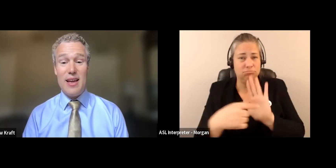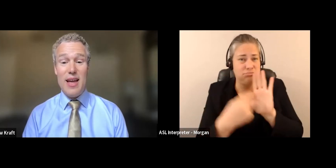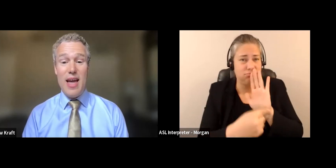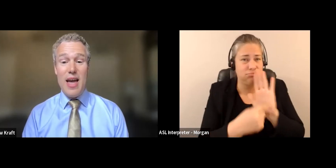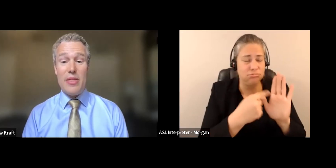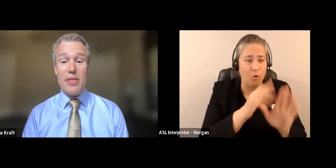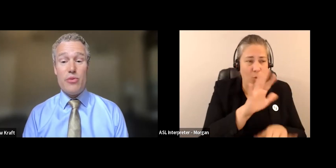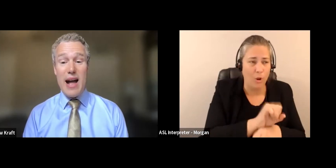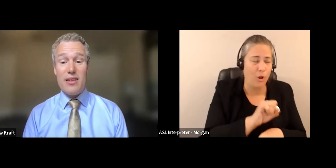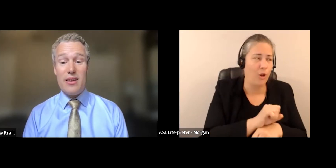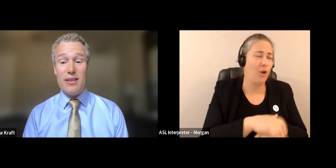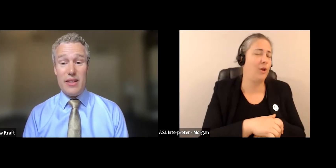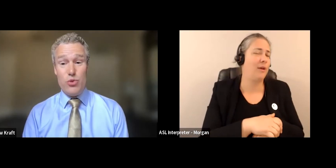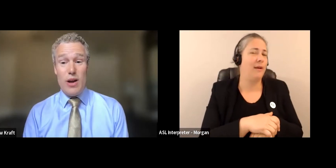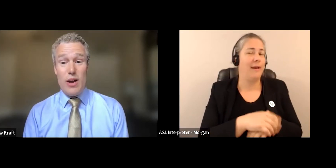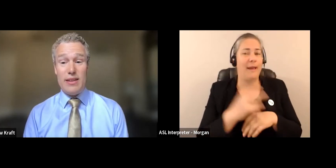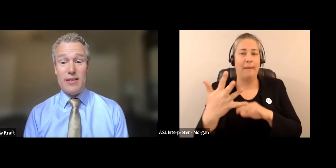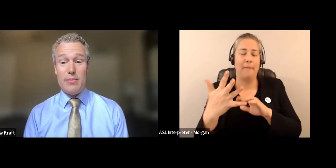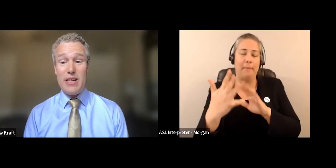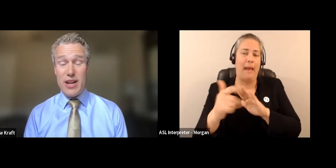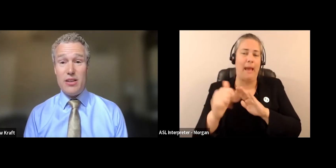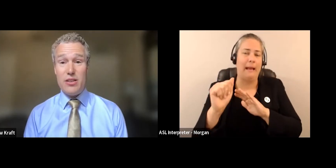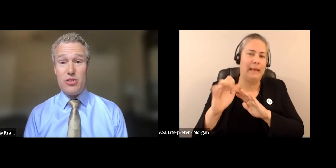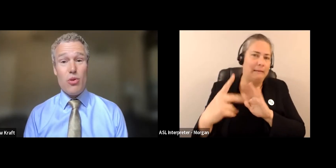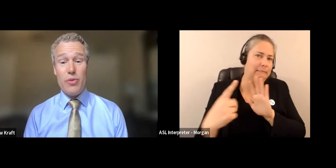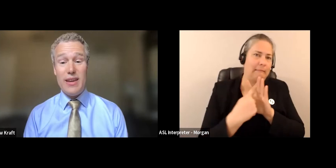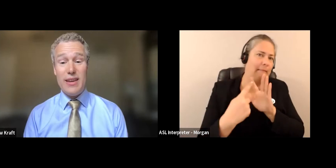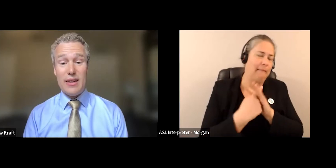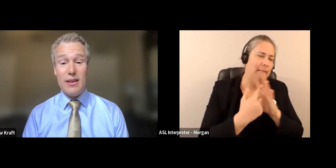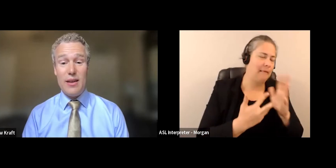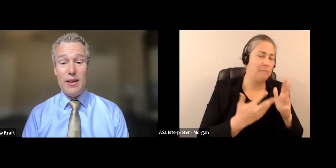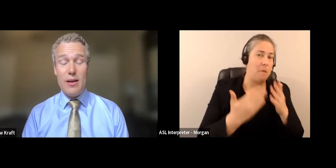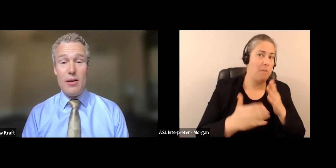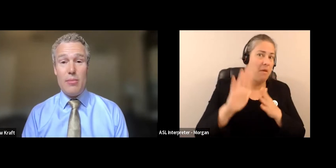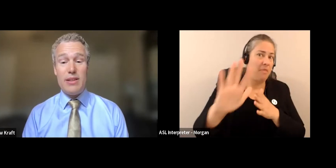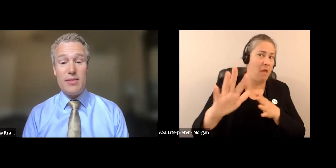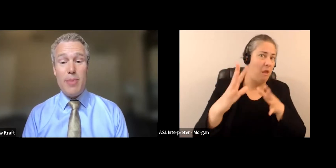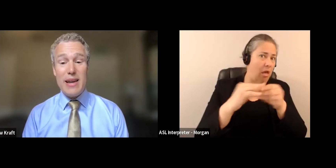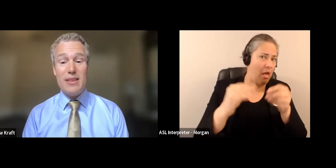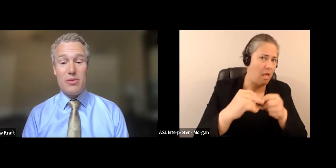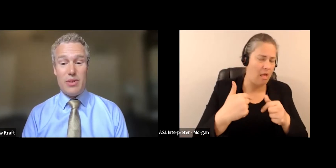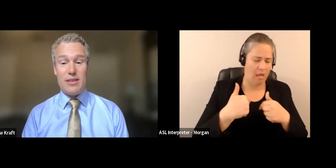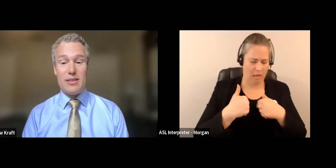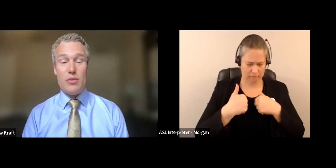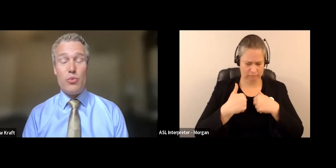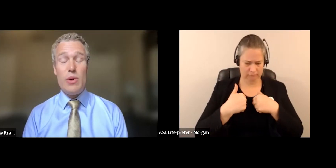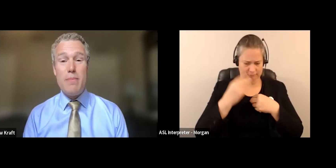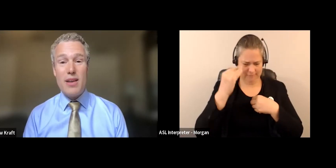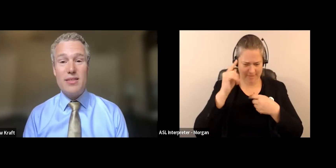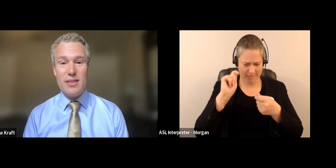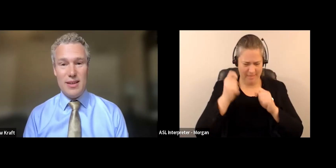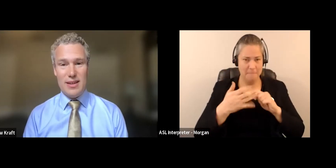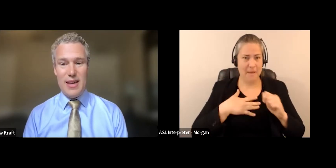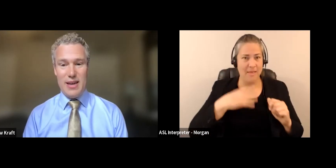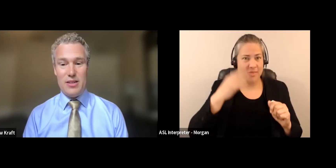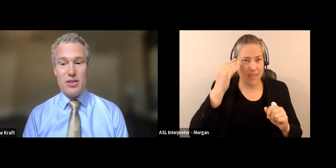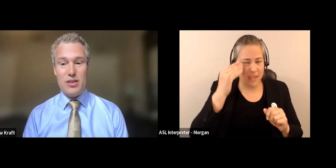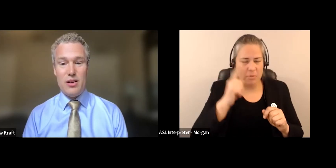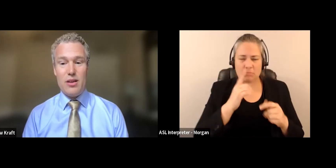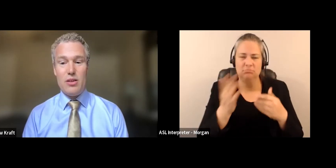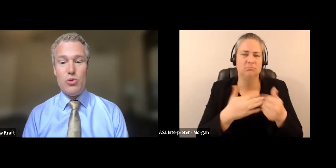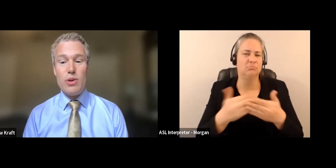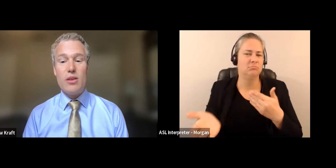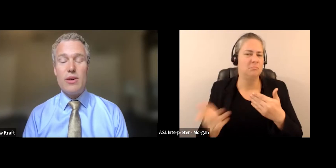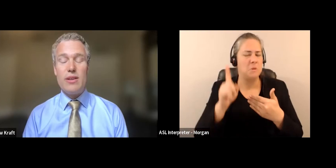attacks, and the reality that new evidence might change your own thinking. But despite these risks, we must